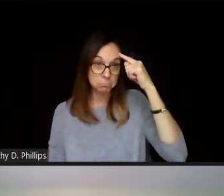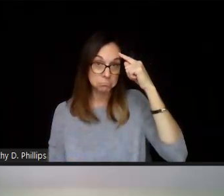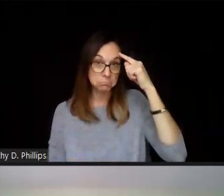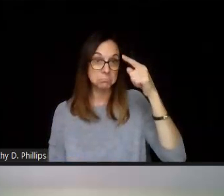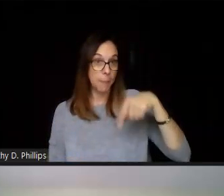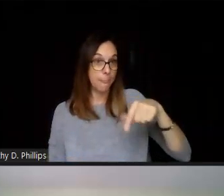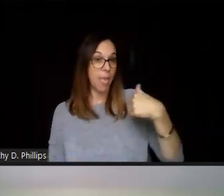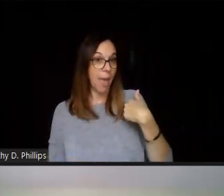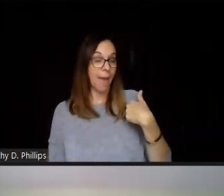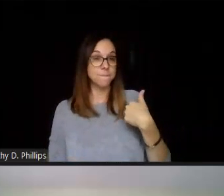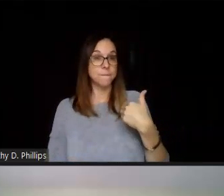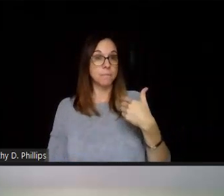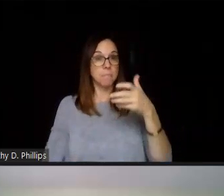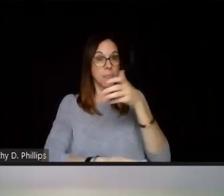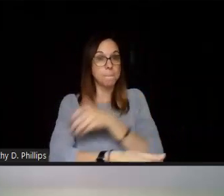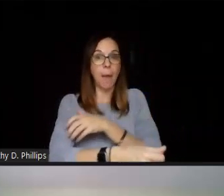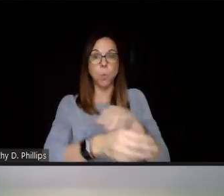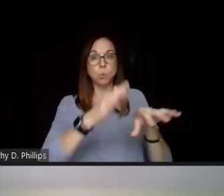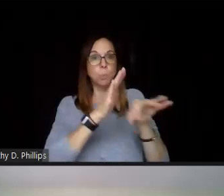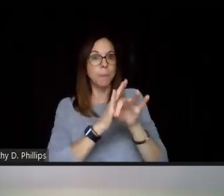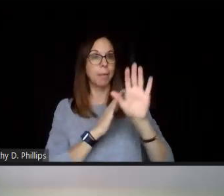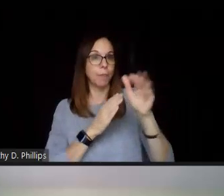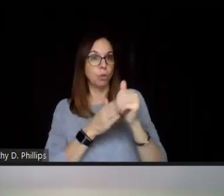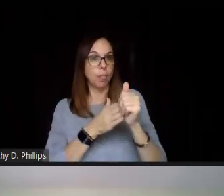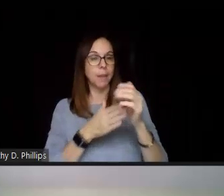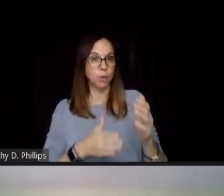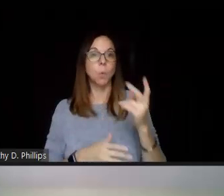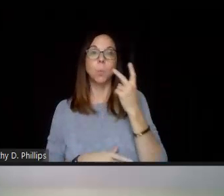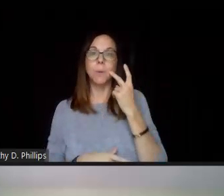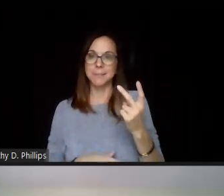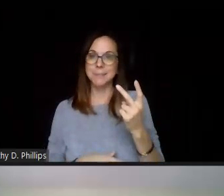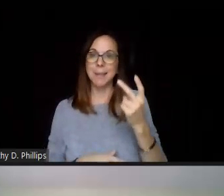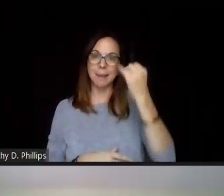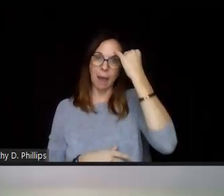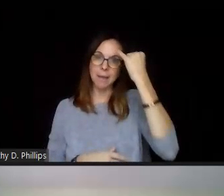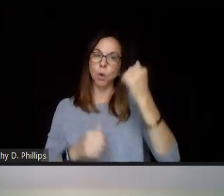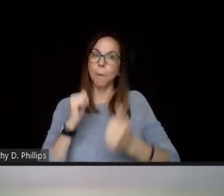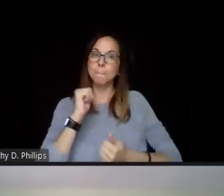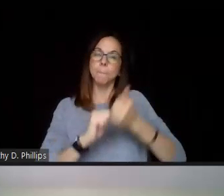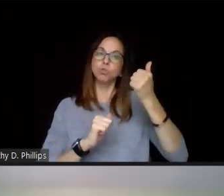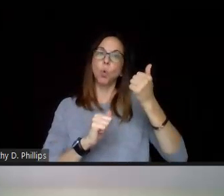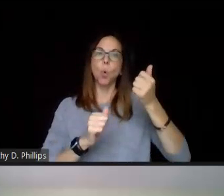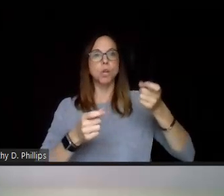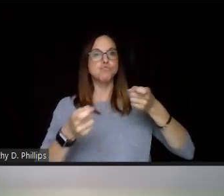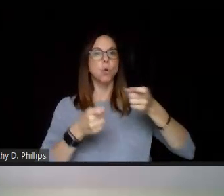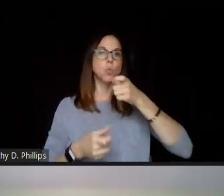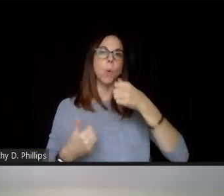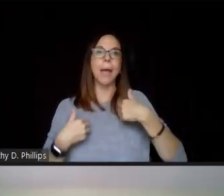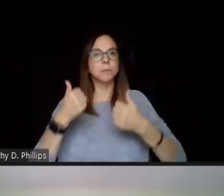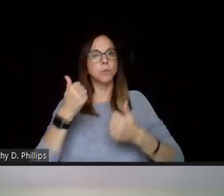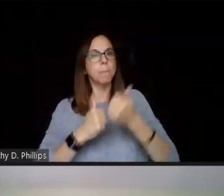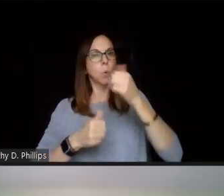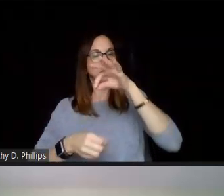They have the power to choose their leaders. We see an idea of majority rule, right? Whoever has the most